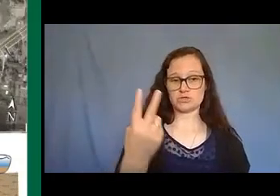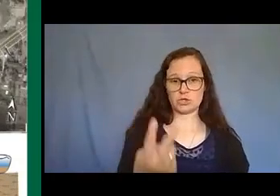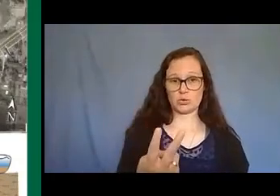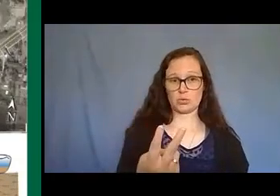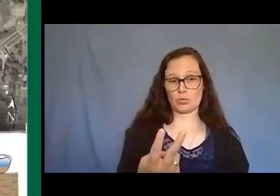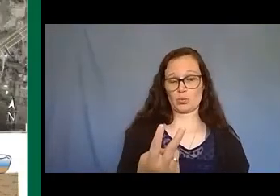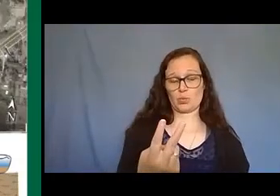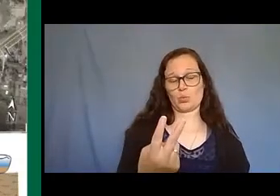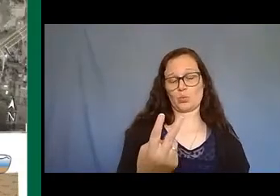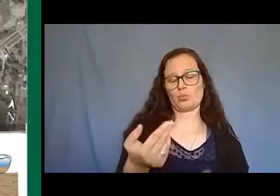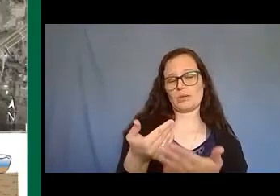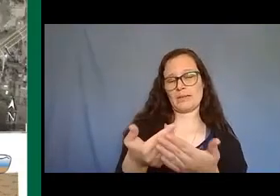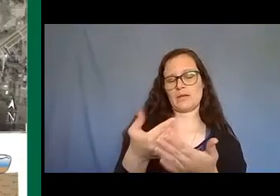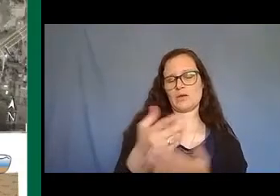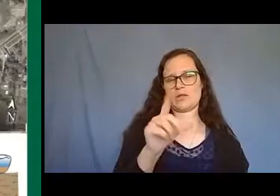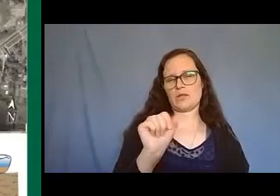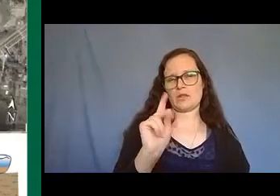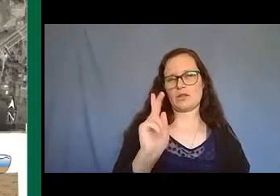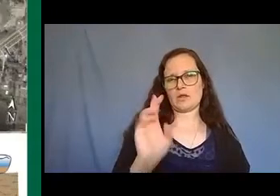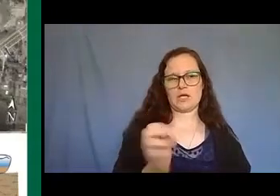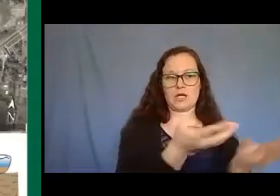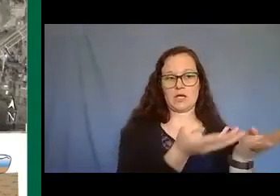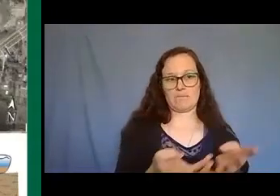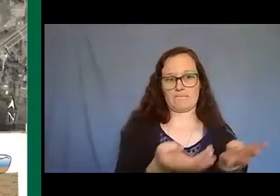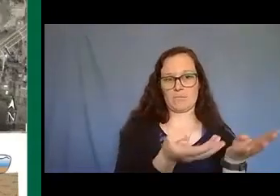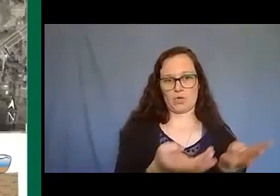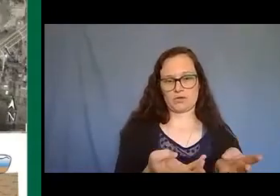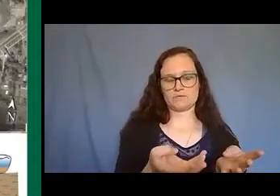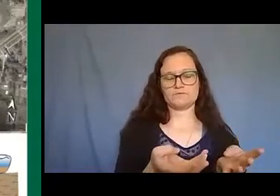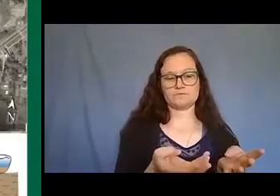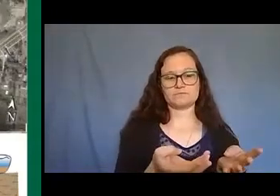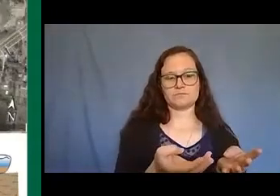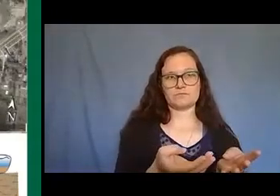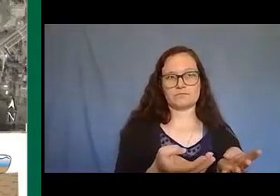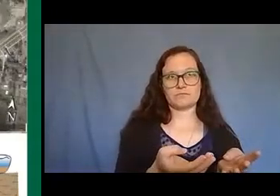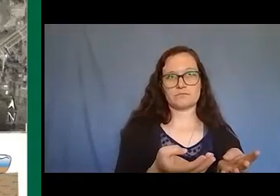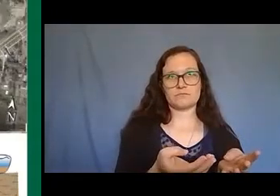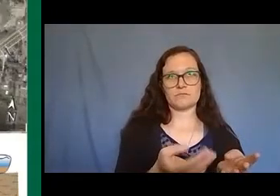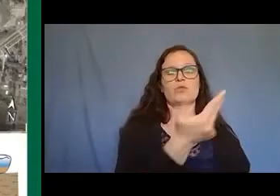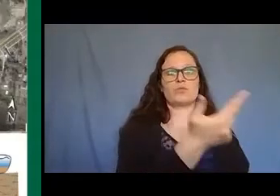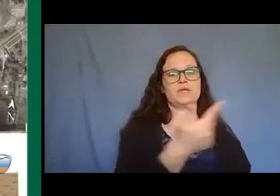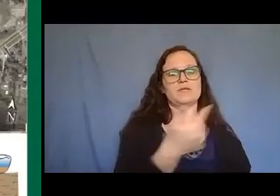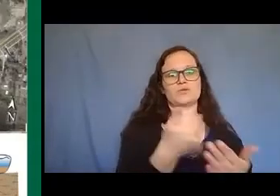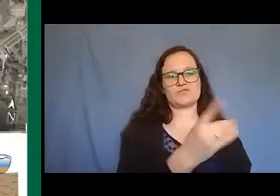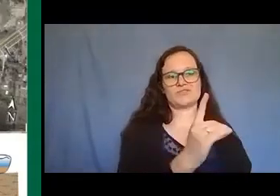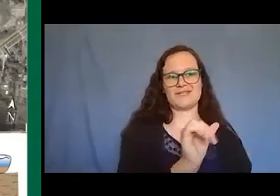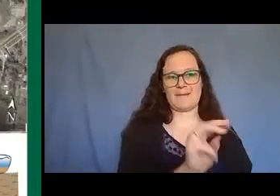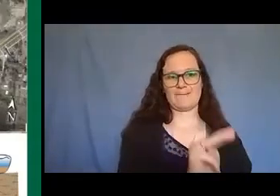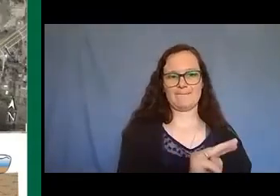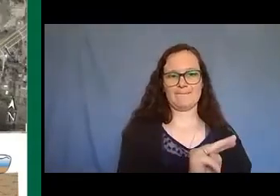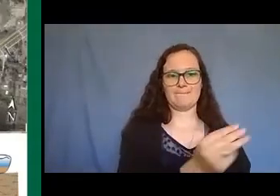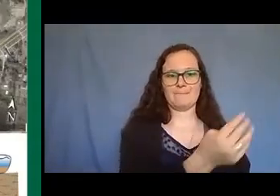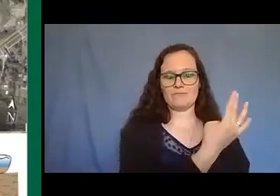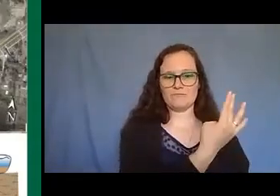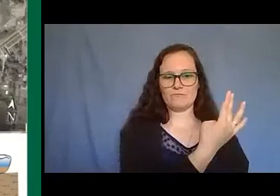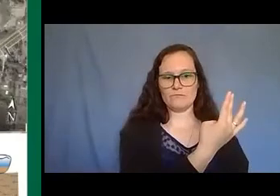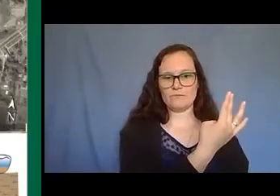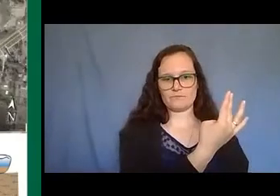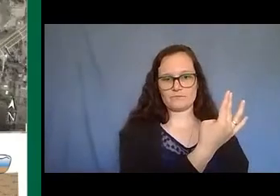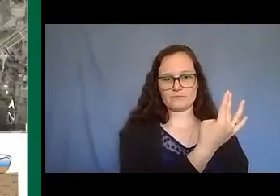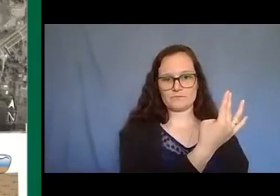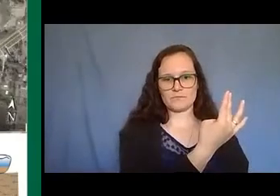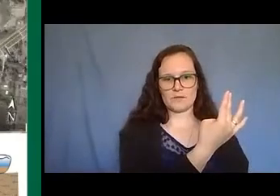the lake input, and then Core 3 is close to the dam, and Core 4 is where we believe